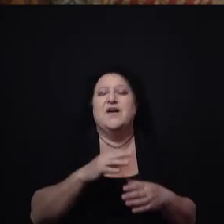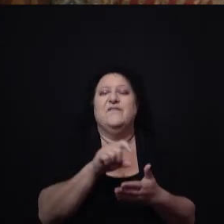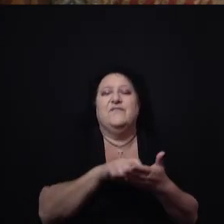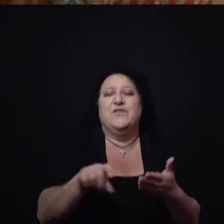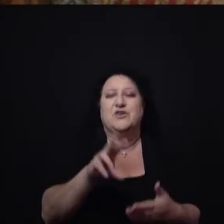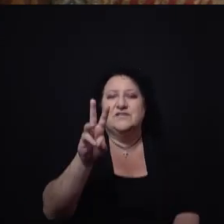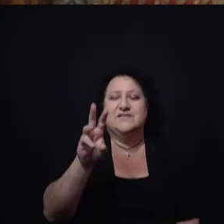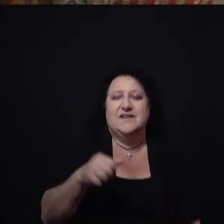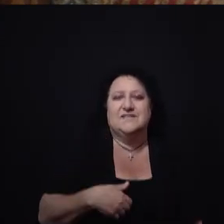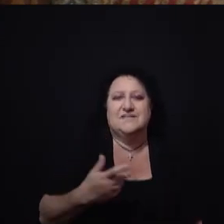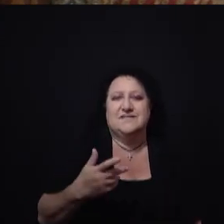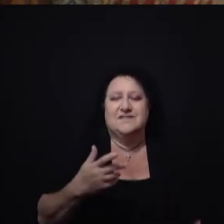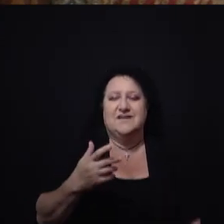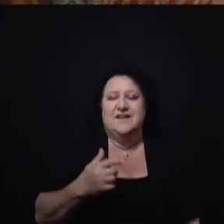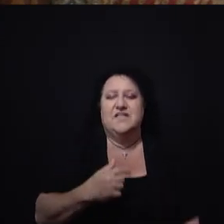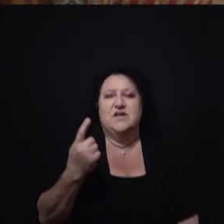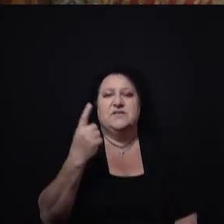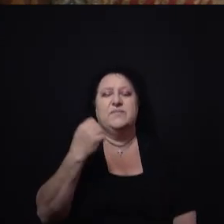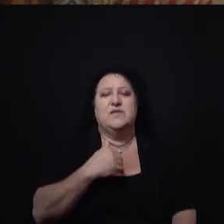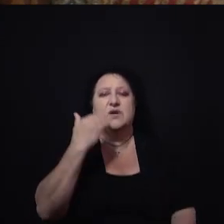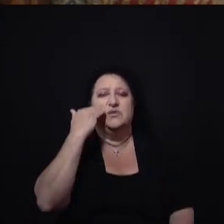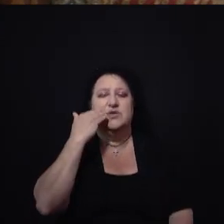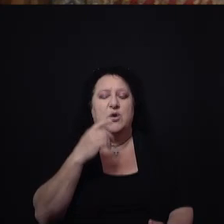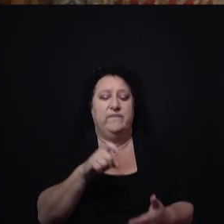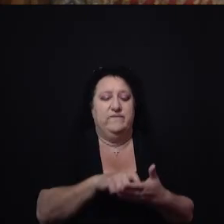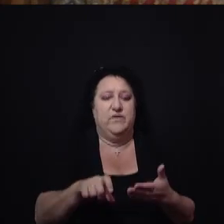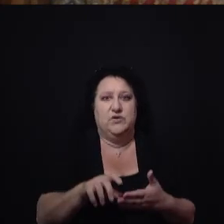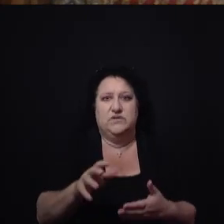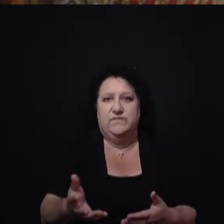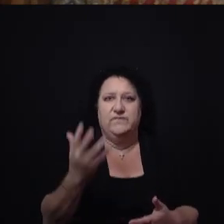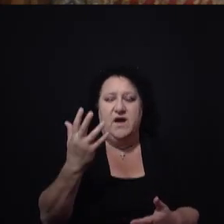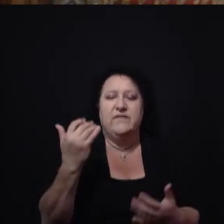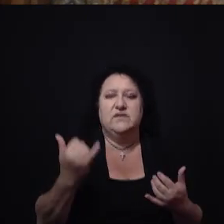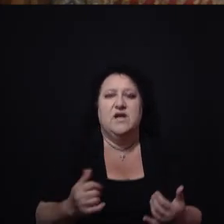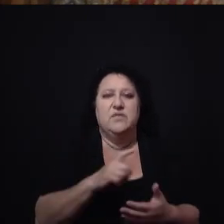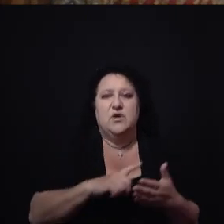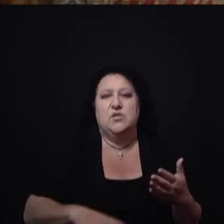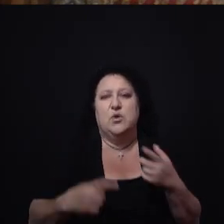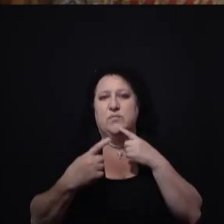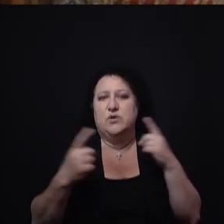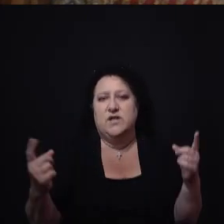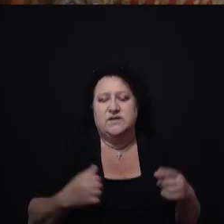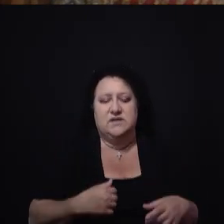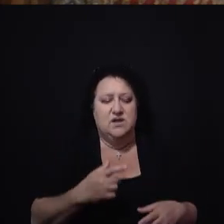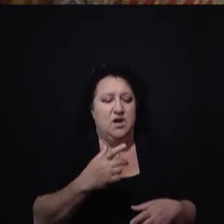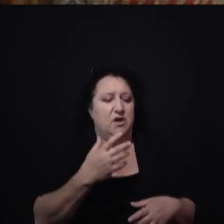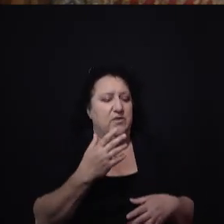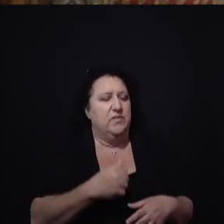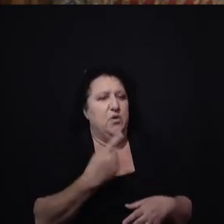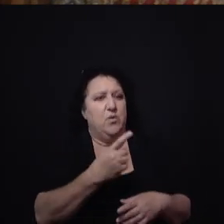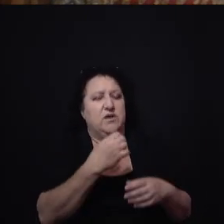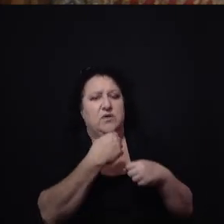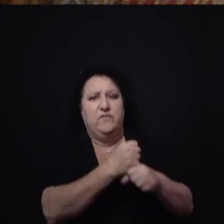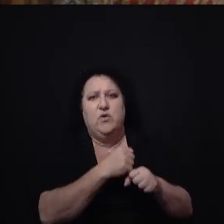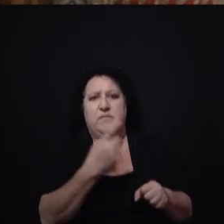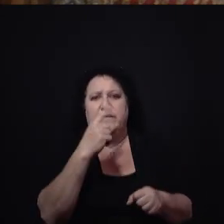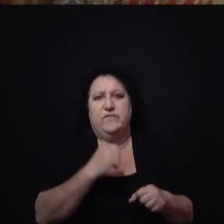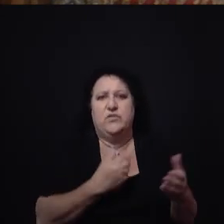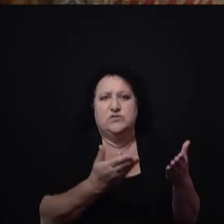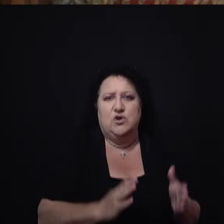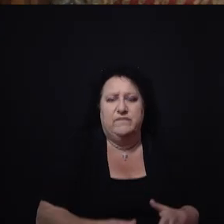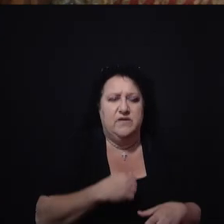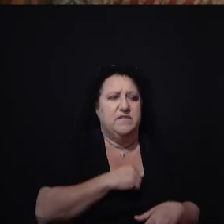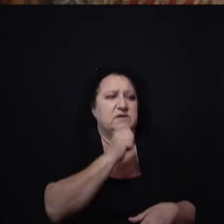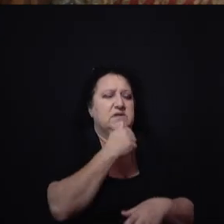This is something any good Israelite would have known. Beginning with verse 5, and now the Lord said, who formed me in the womb to be his servant. This is the suffering